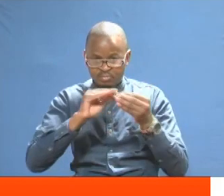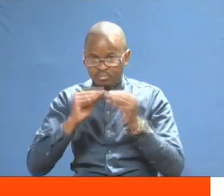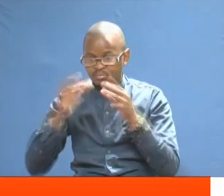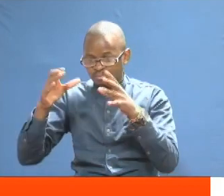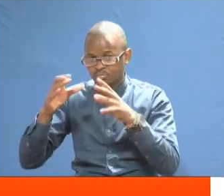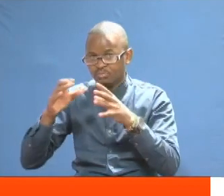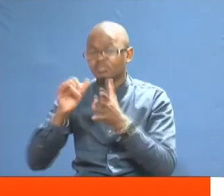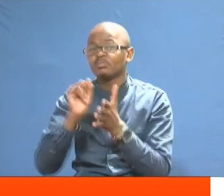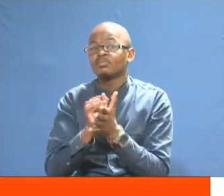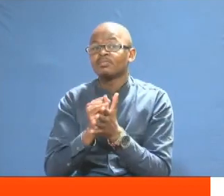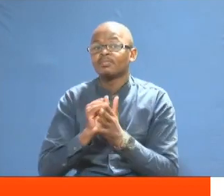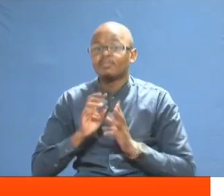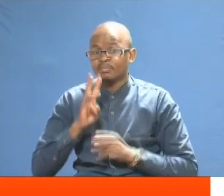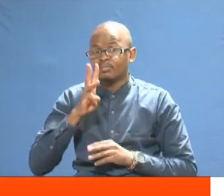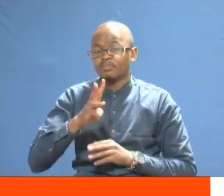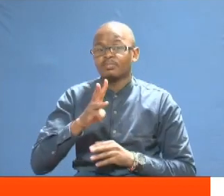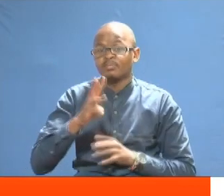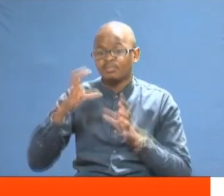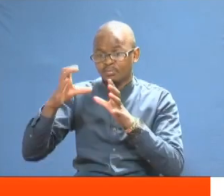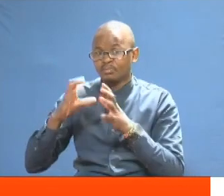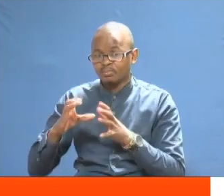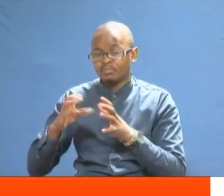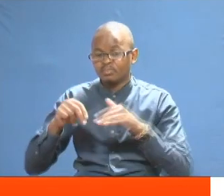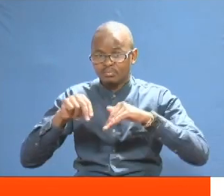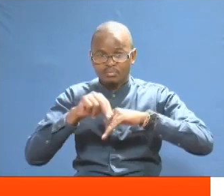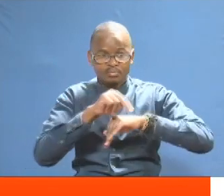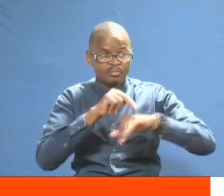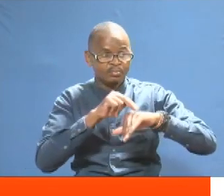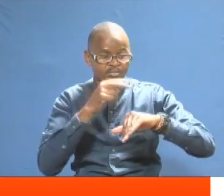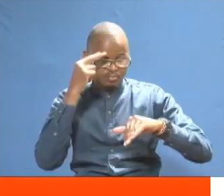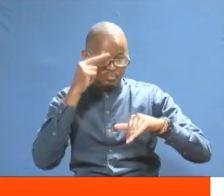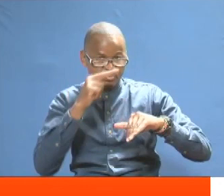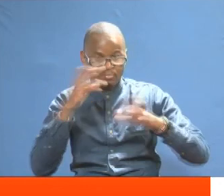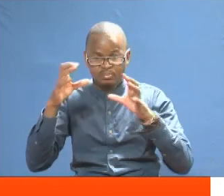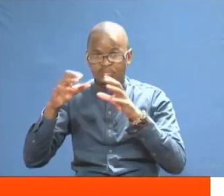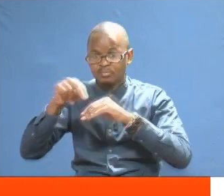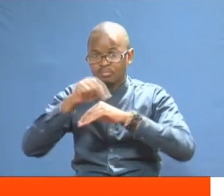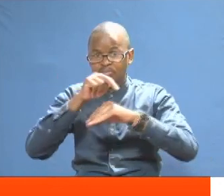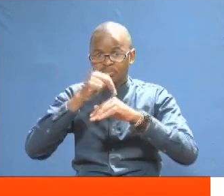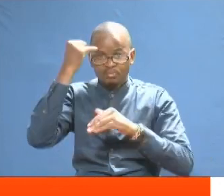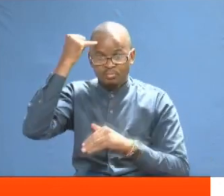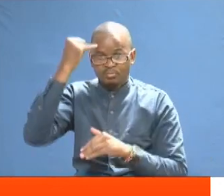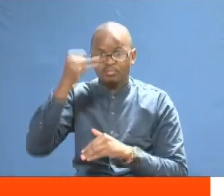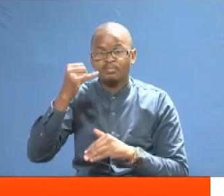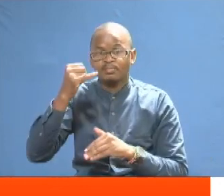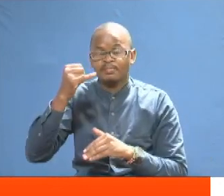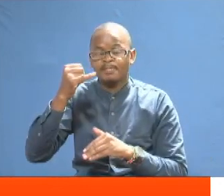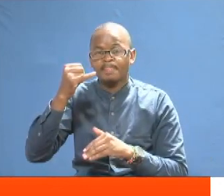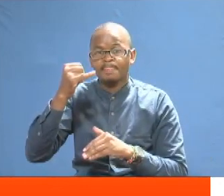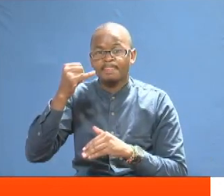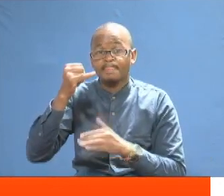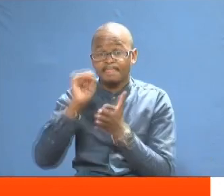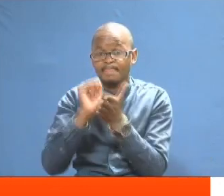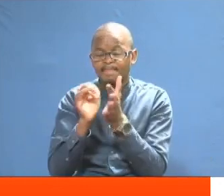party that will, the party with national outlook, the party with national ideology, the party